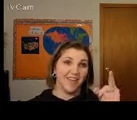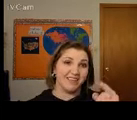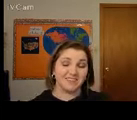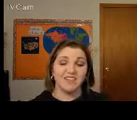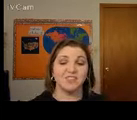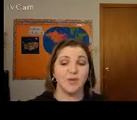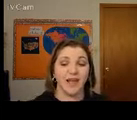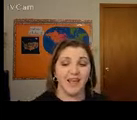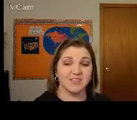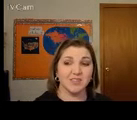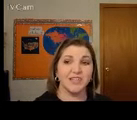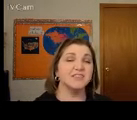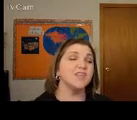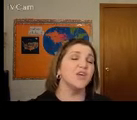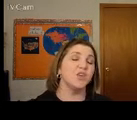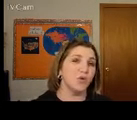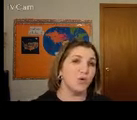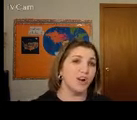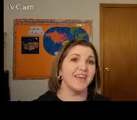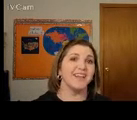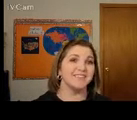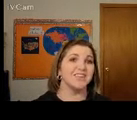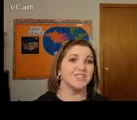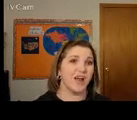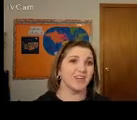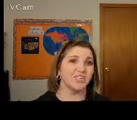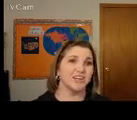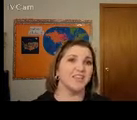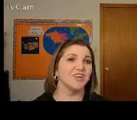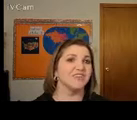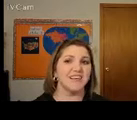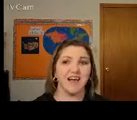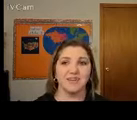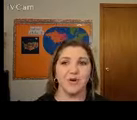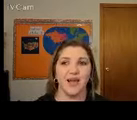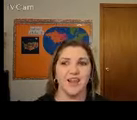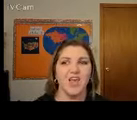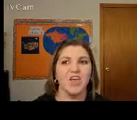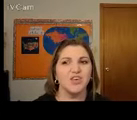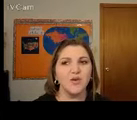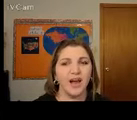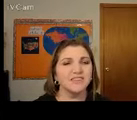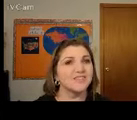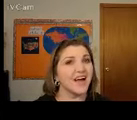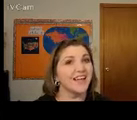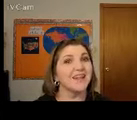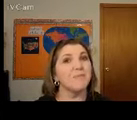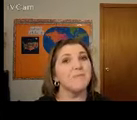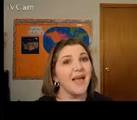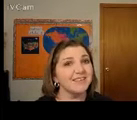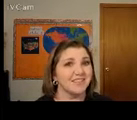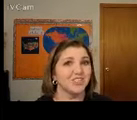makes sense. So my answer is your. It is a contraction. You're exactly right. You guys have done